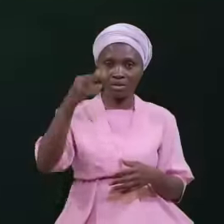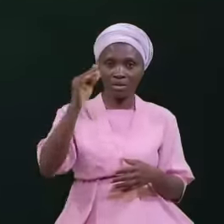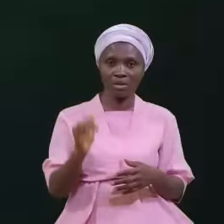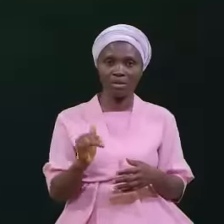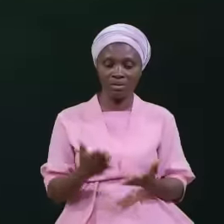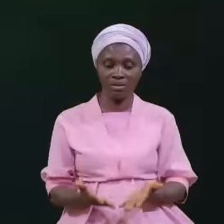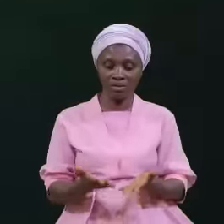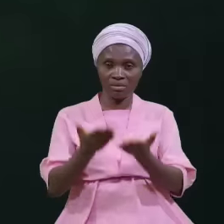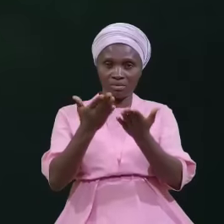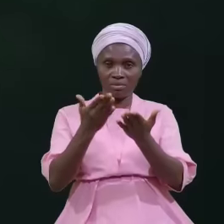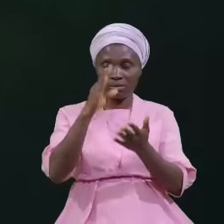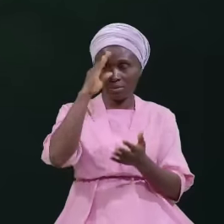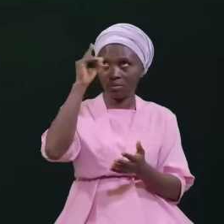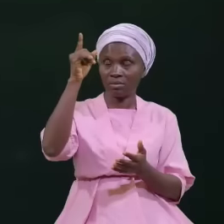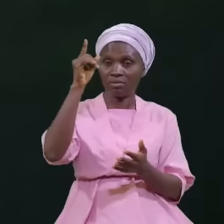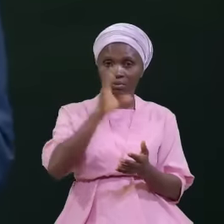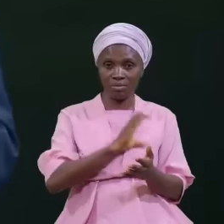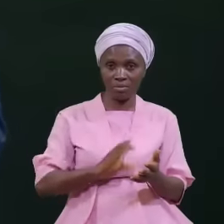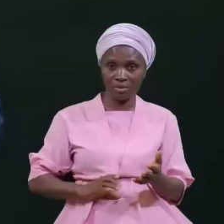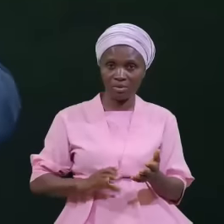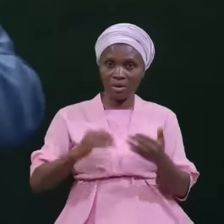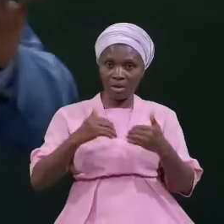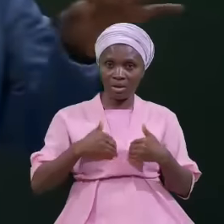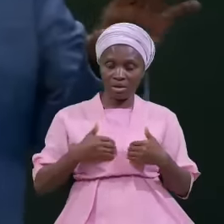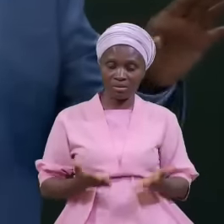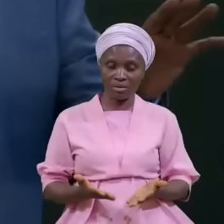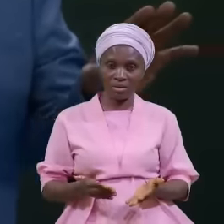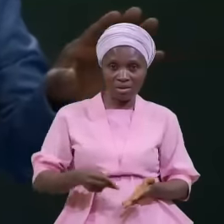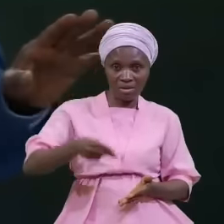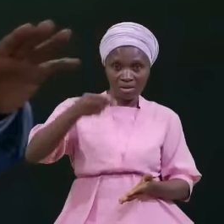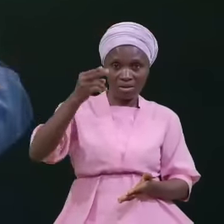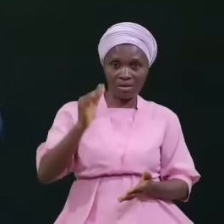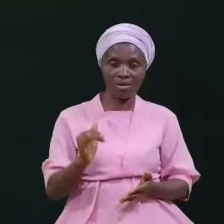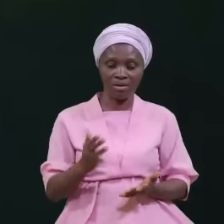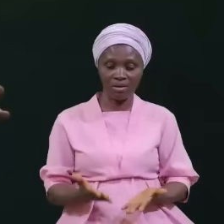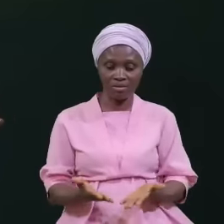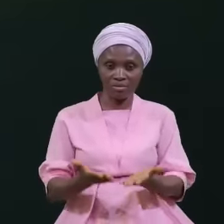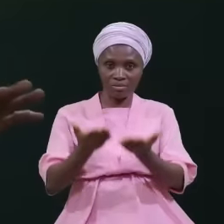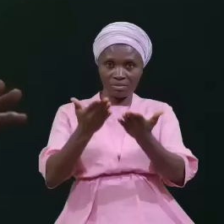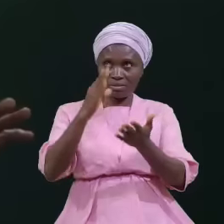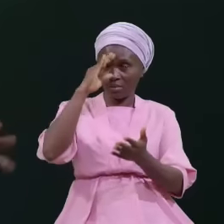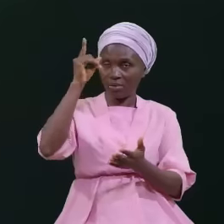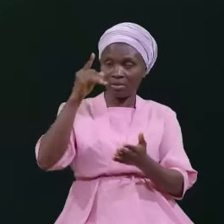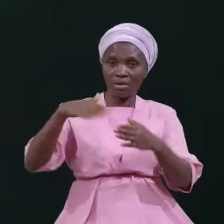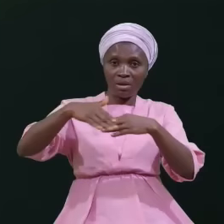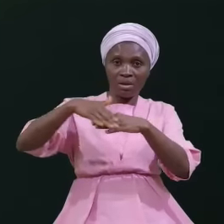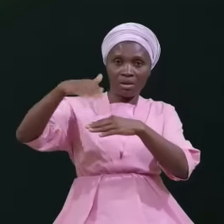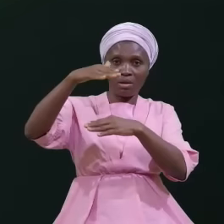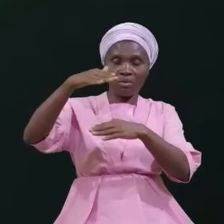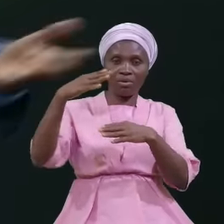him, Christ, has highly exalted him above angels, above all